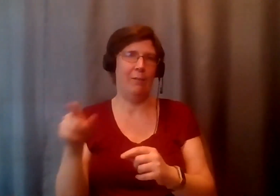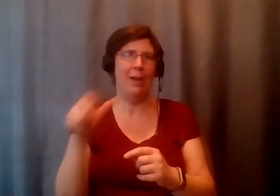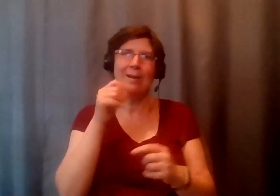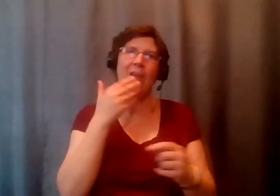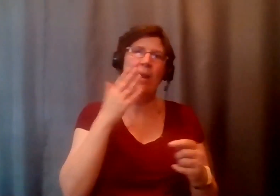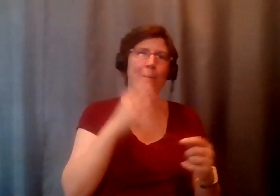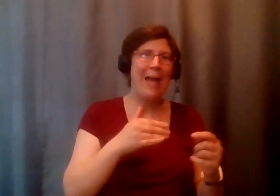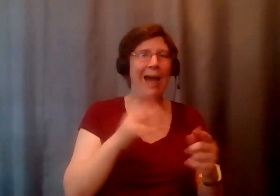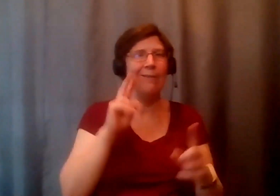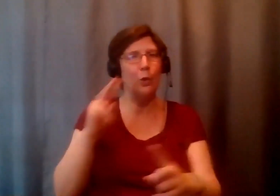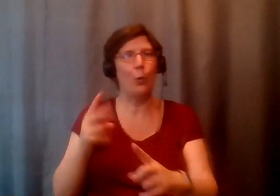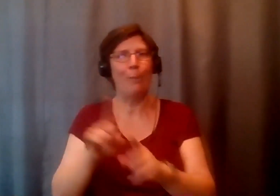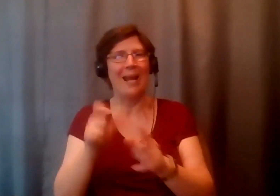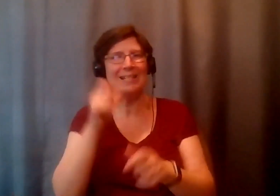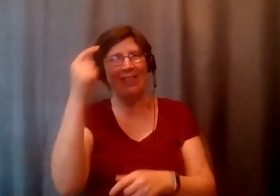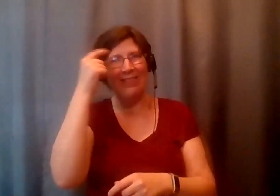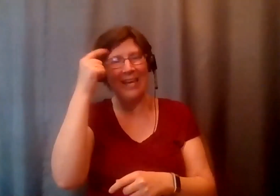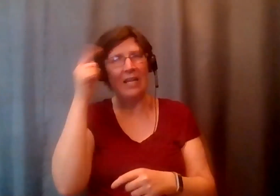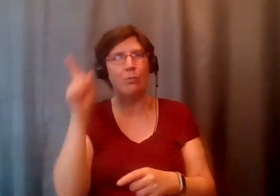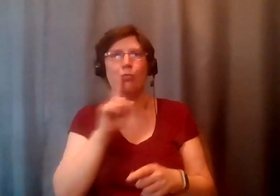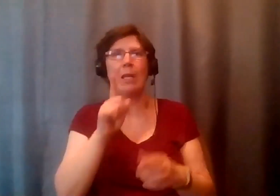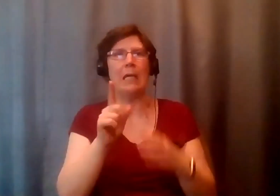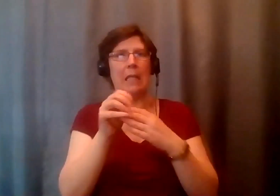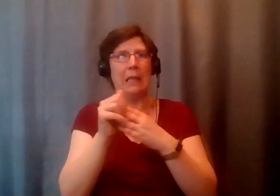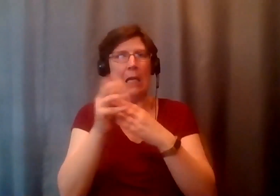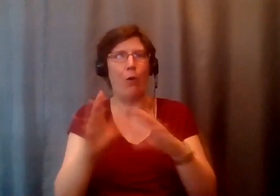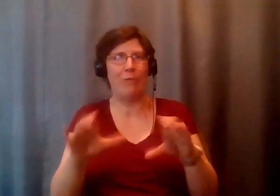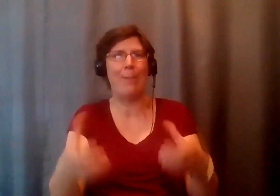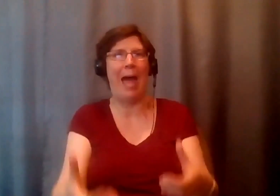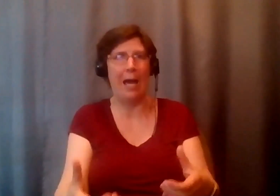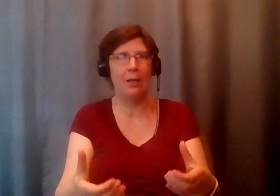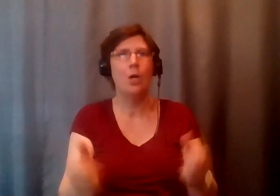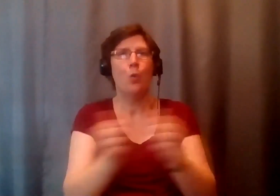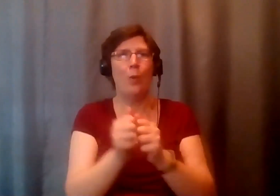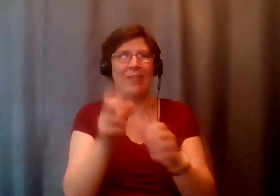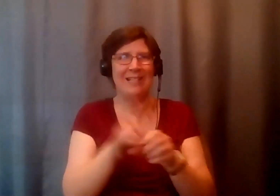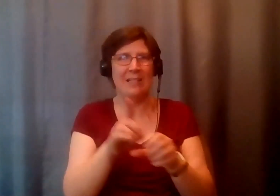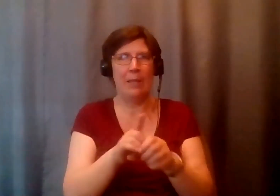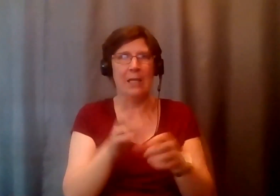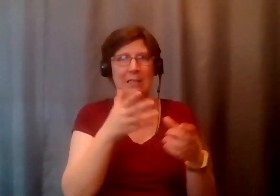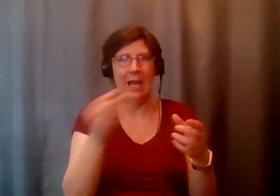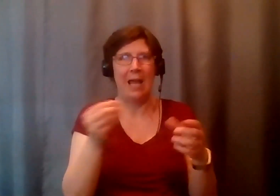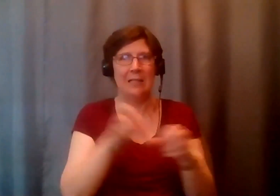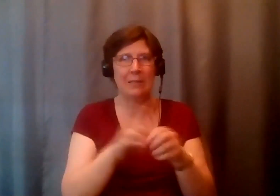view, but I just didn't think he was maybe the leader of the pack in terms of disabilities and disability rights, and